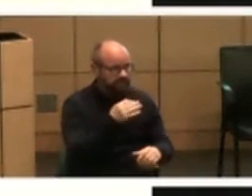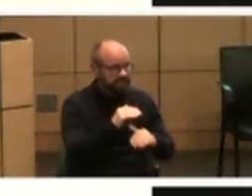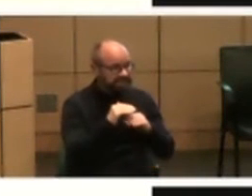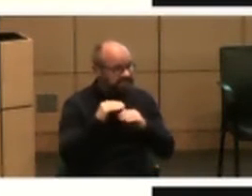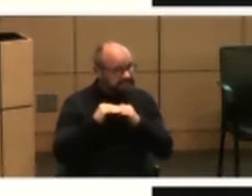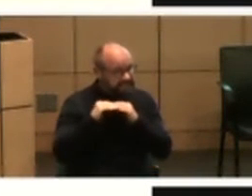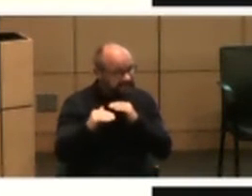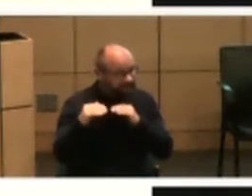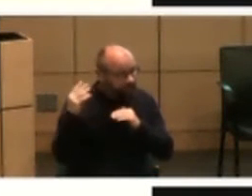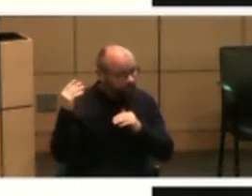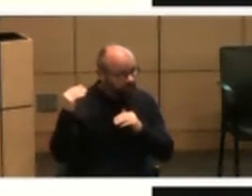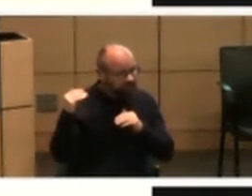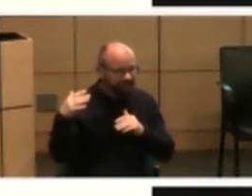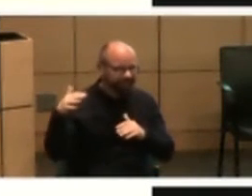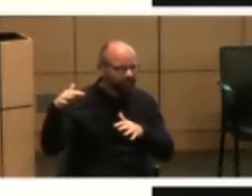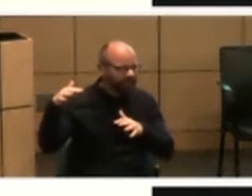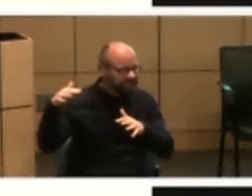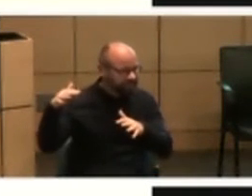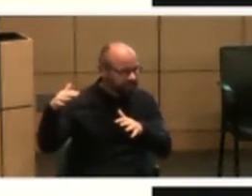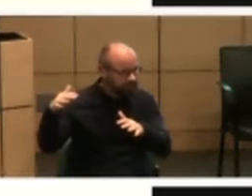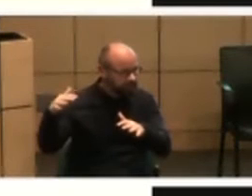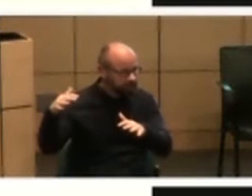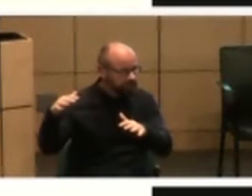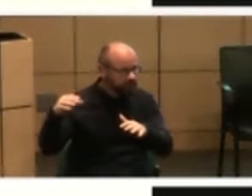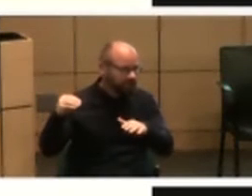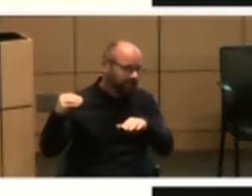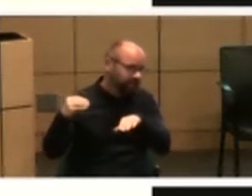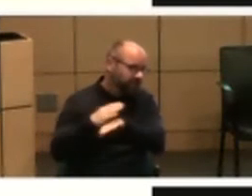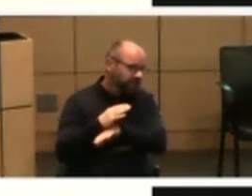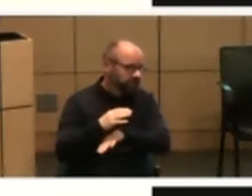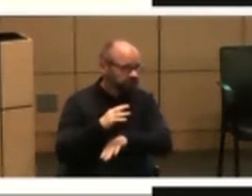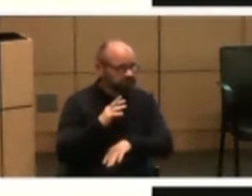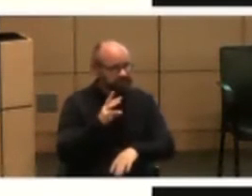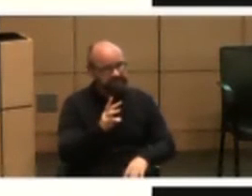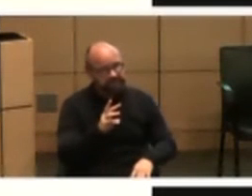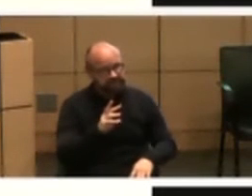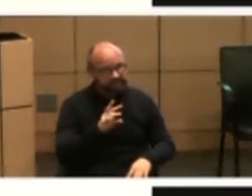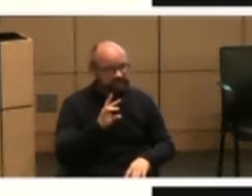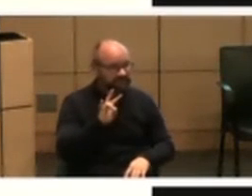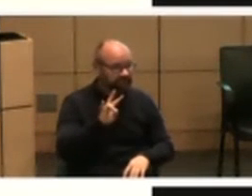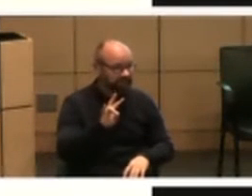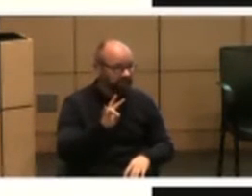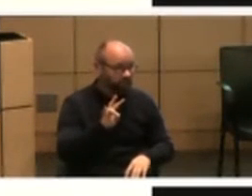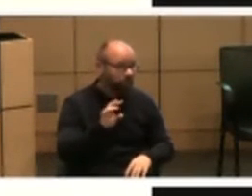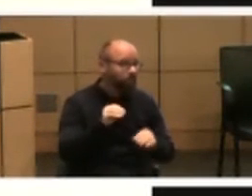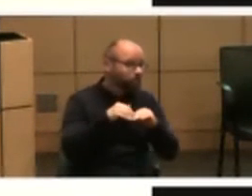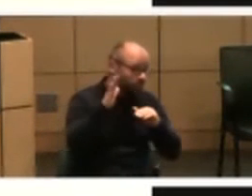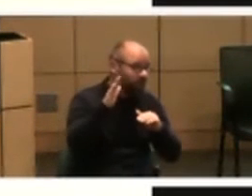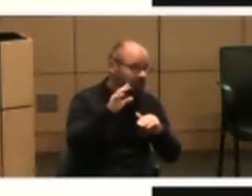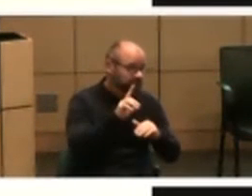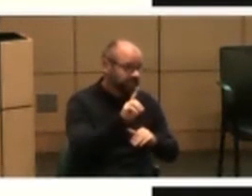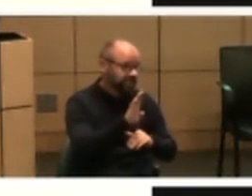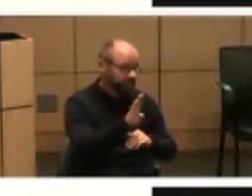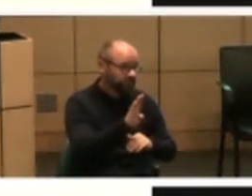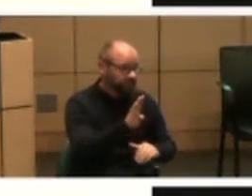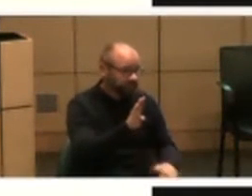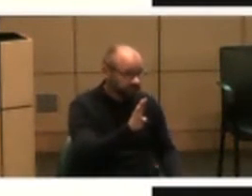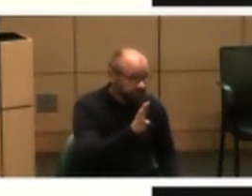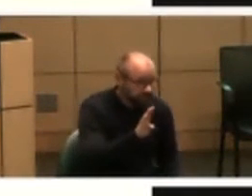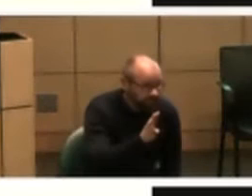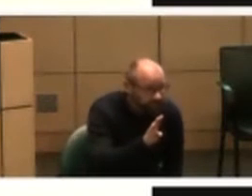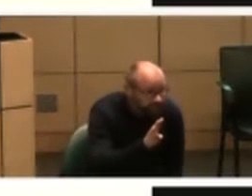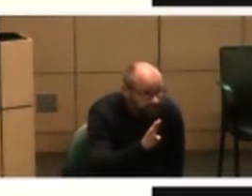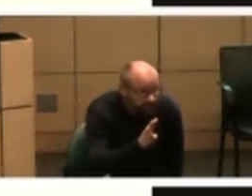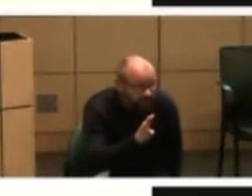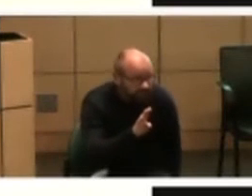be, affect 6, 7, even sometimes more decibels, which is a really robust advantage.